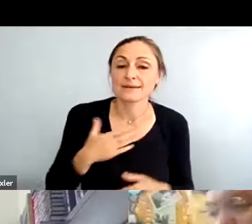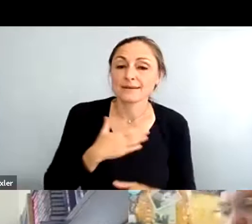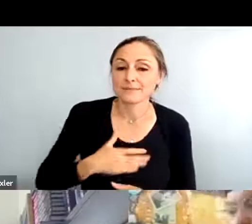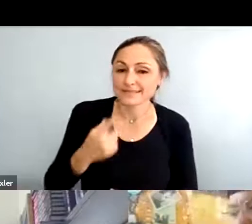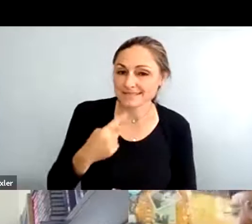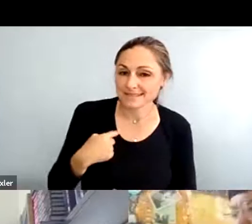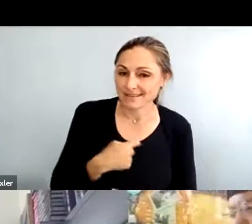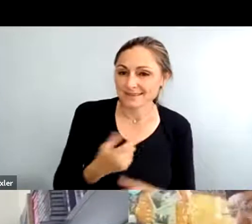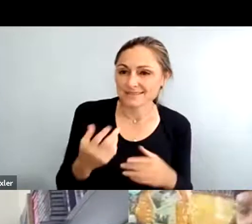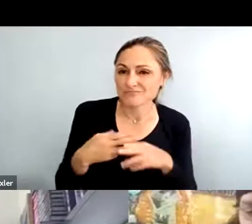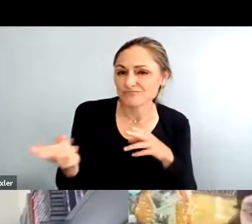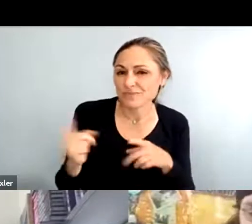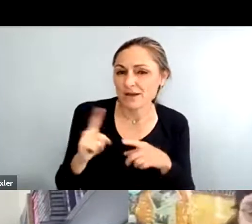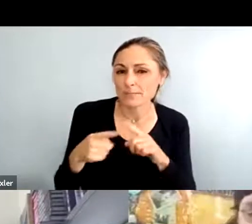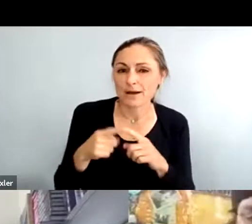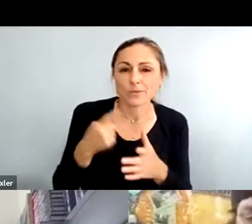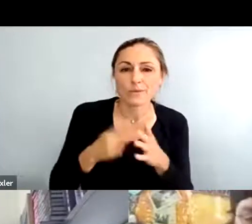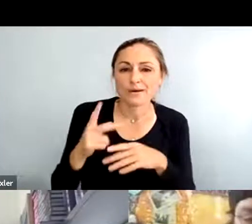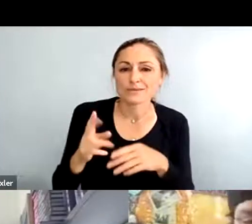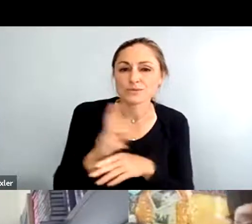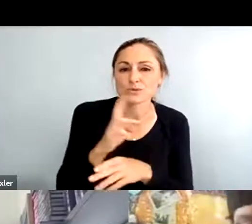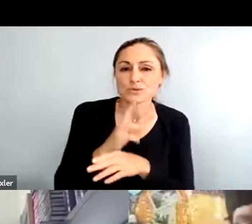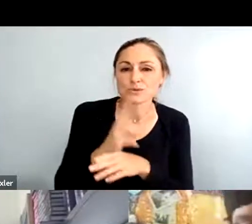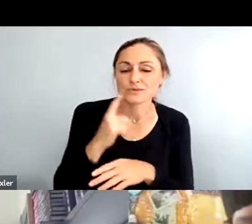briefly about your medium that you worked in for your project.